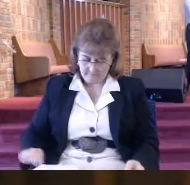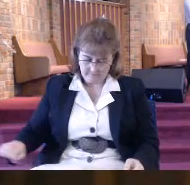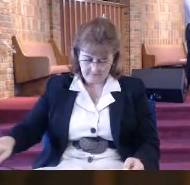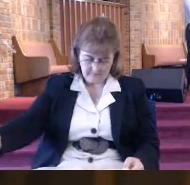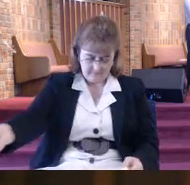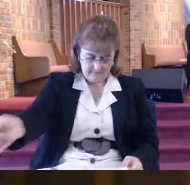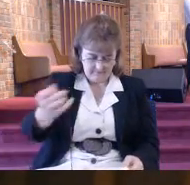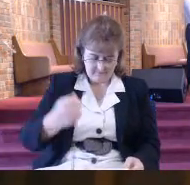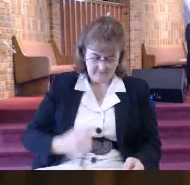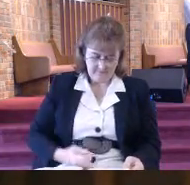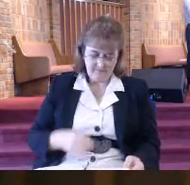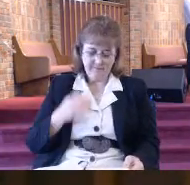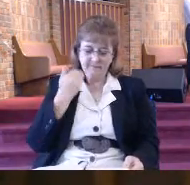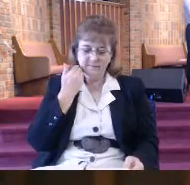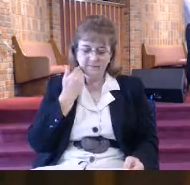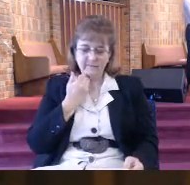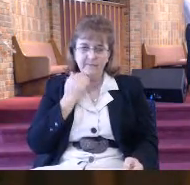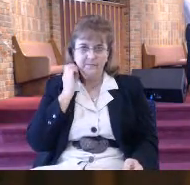evening.